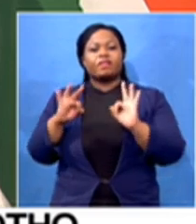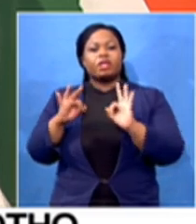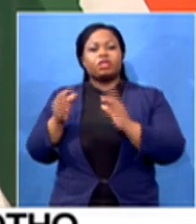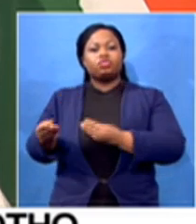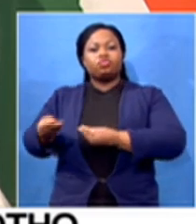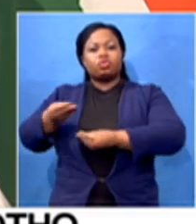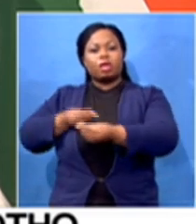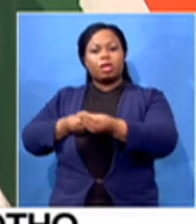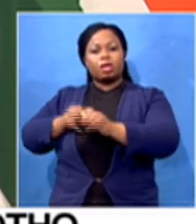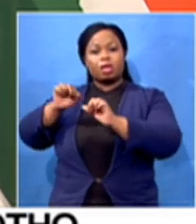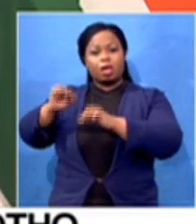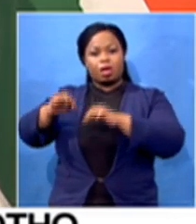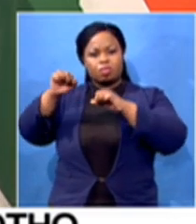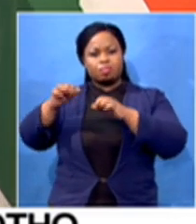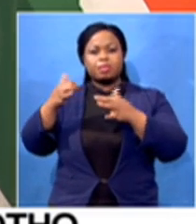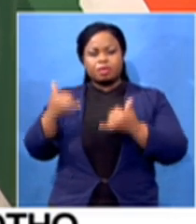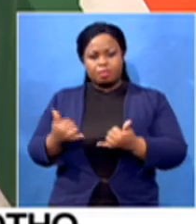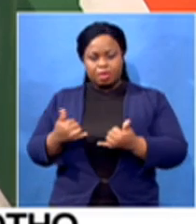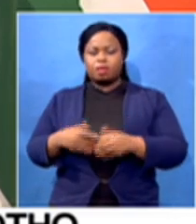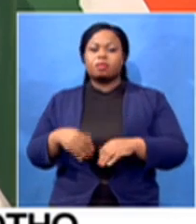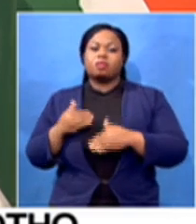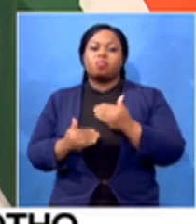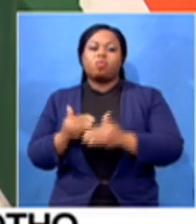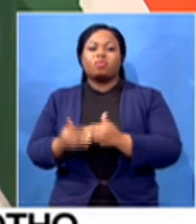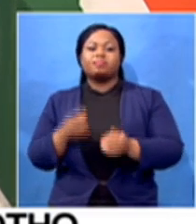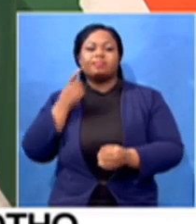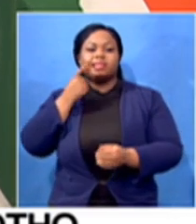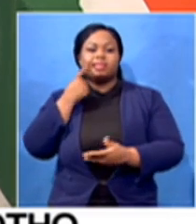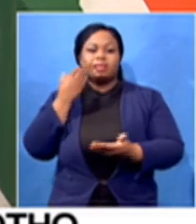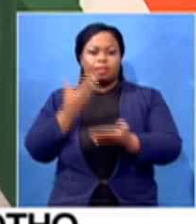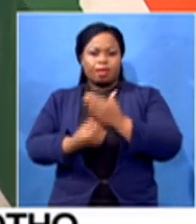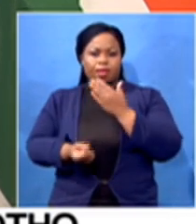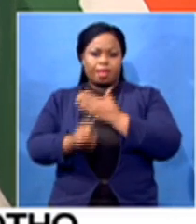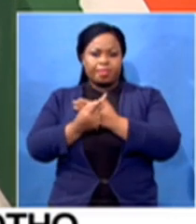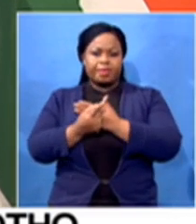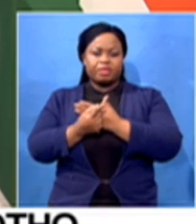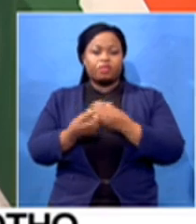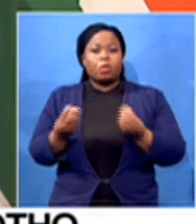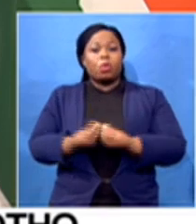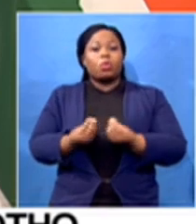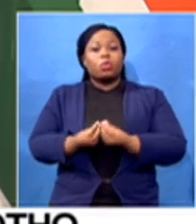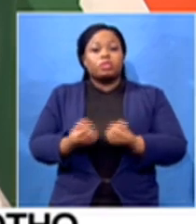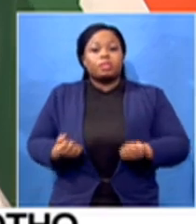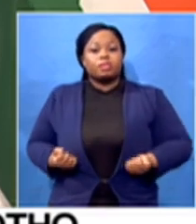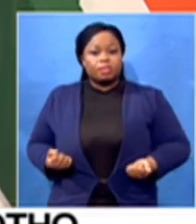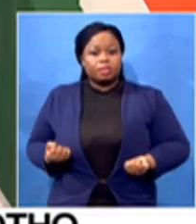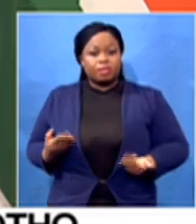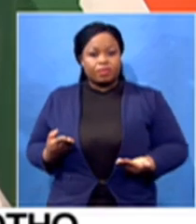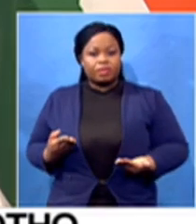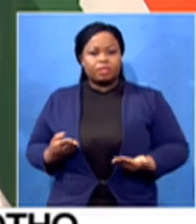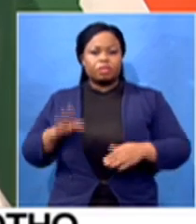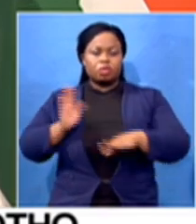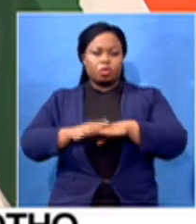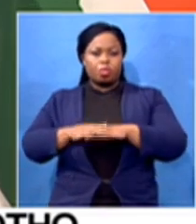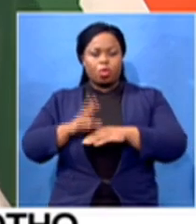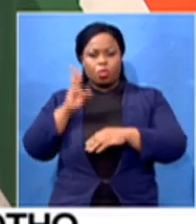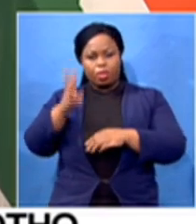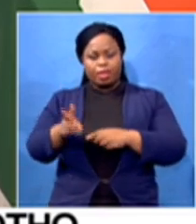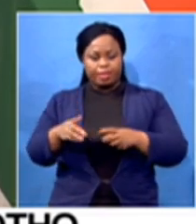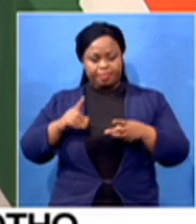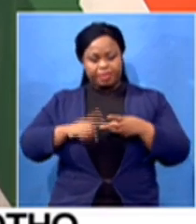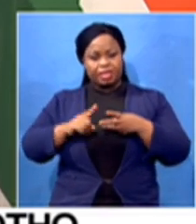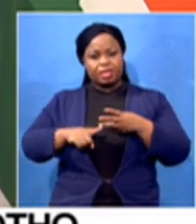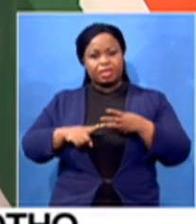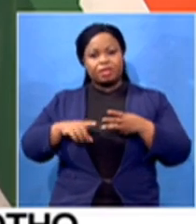to enable that process to happen more for goods and services. And on the SADC side, we want to see